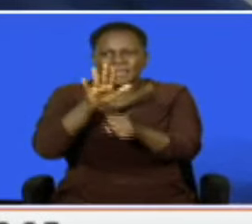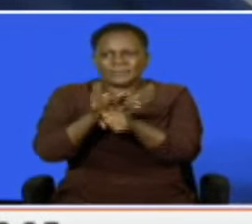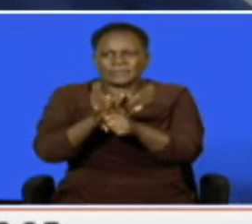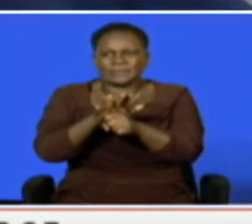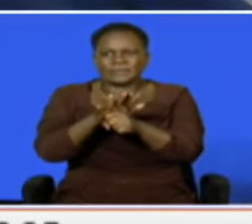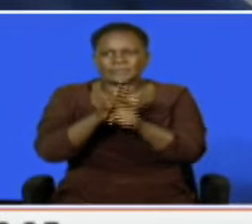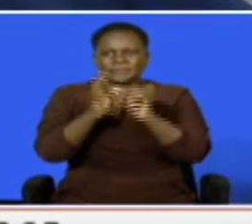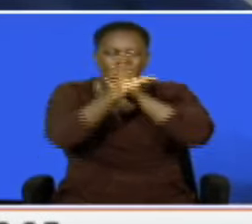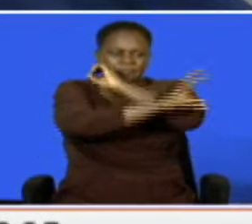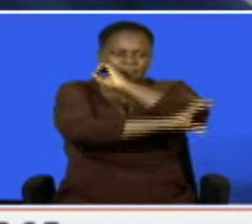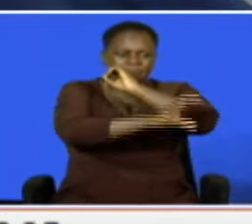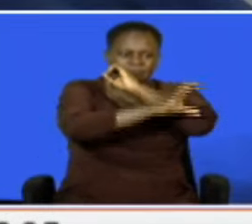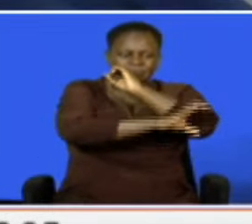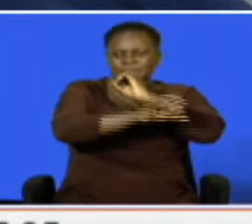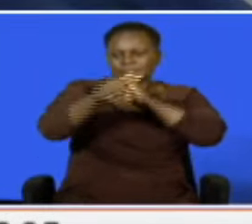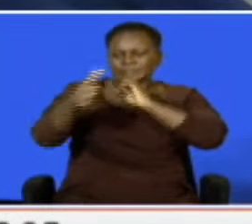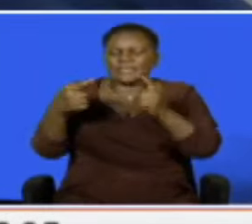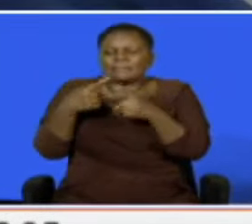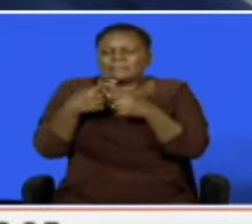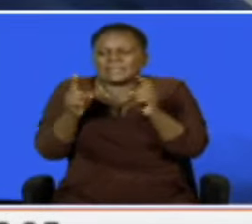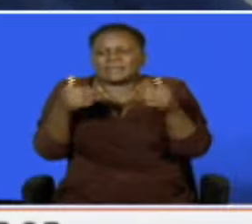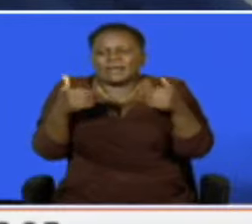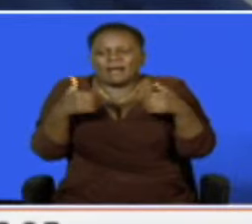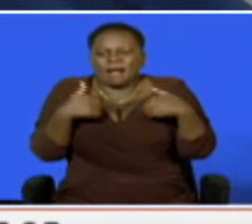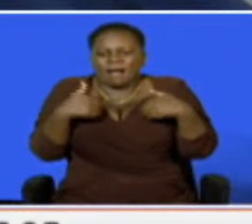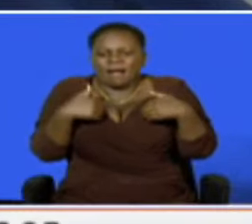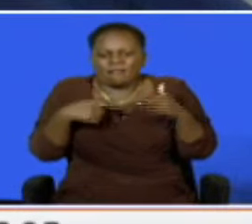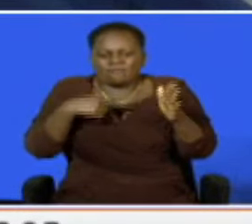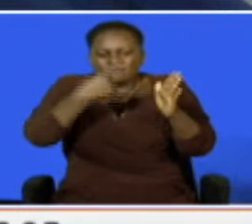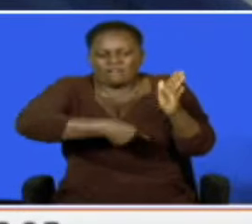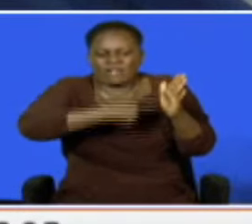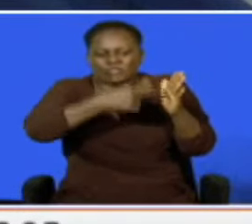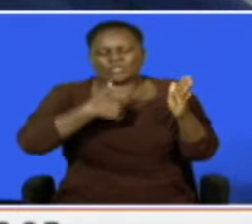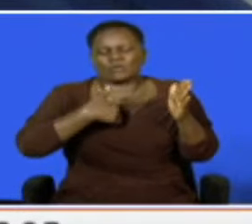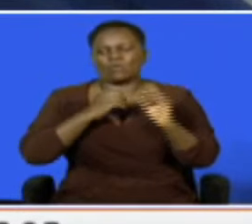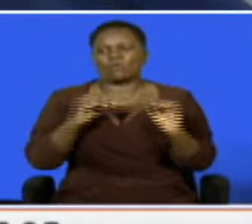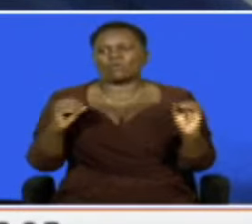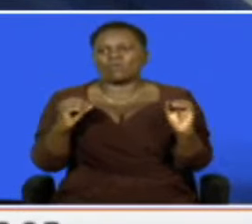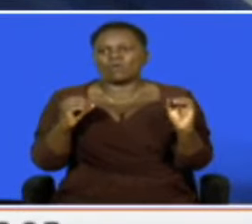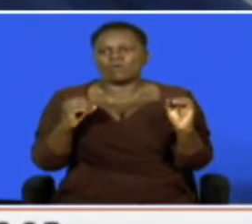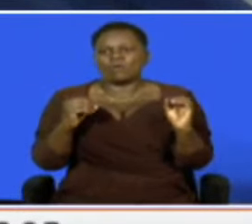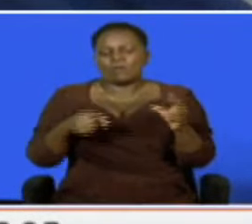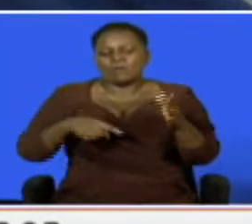to these countries, but we don't have the factories, we don't have the